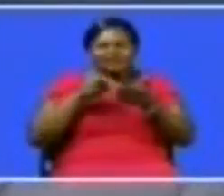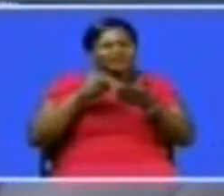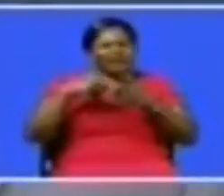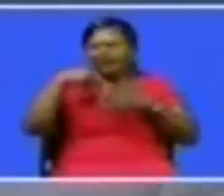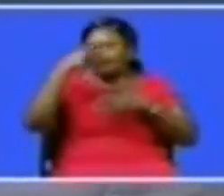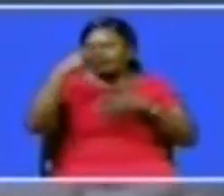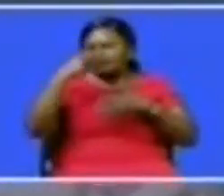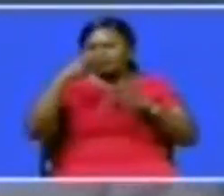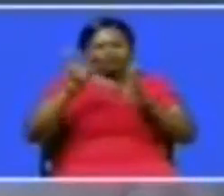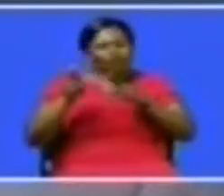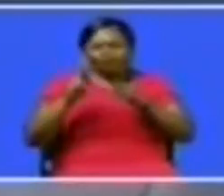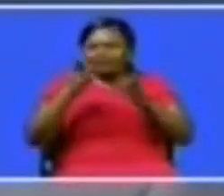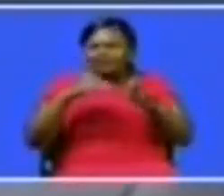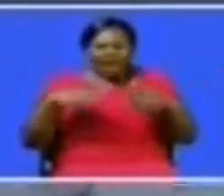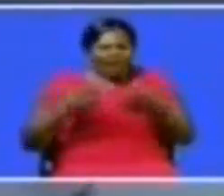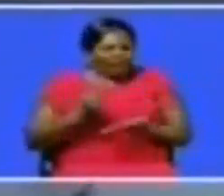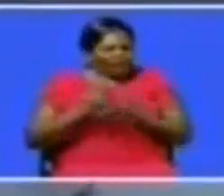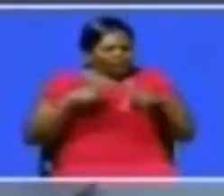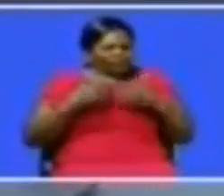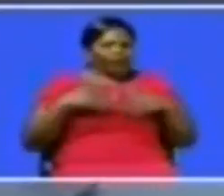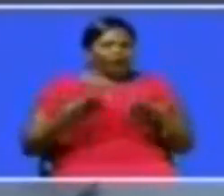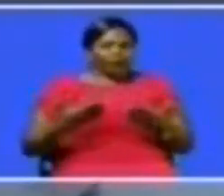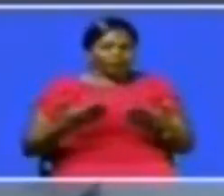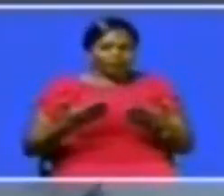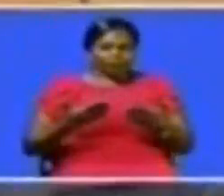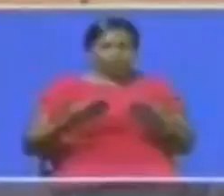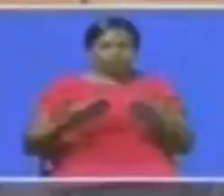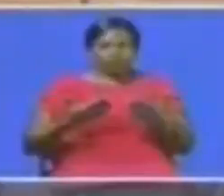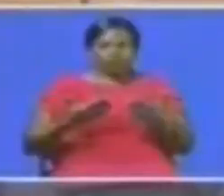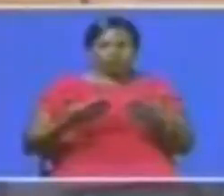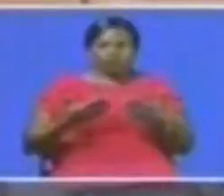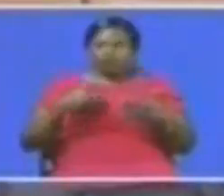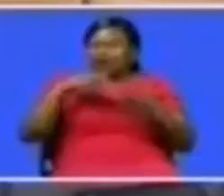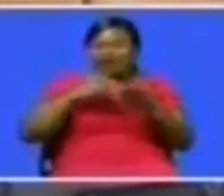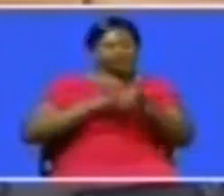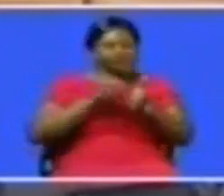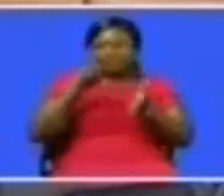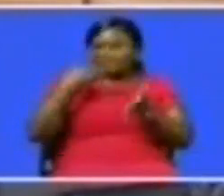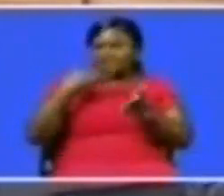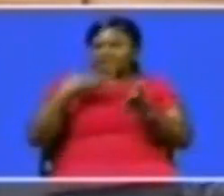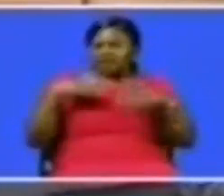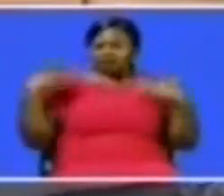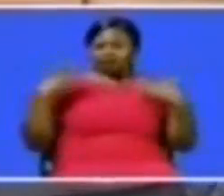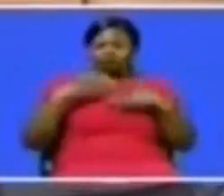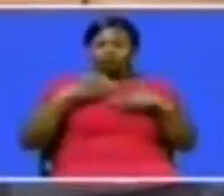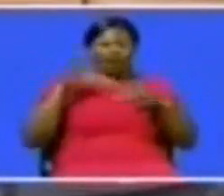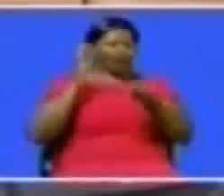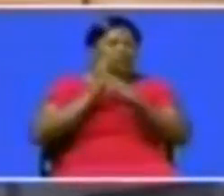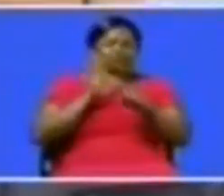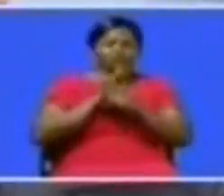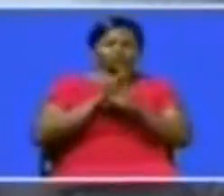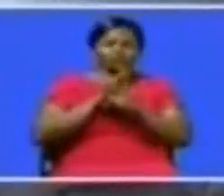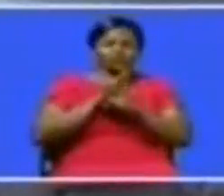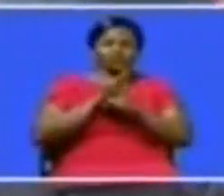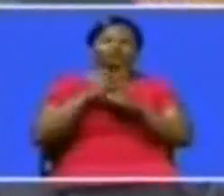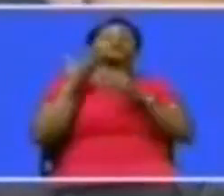this world. The common mwananchi sata jisaidiaje. Could you? I mean, that's a lot,